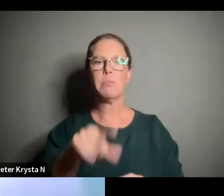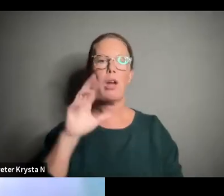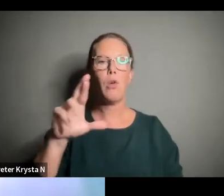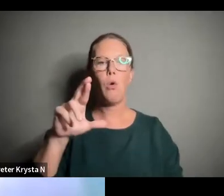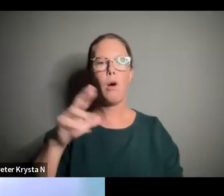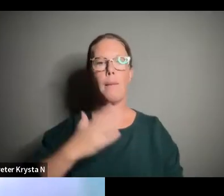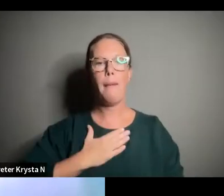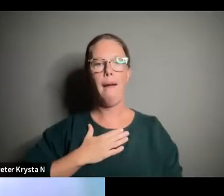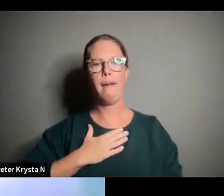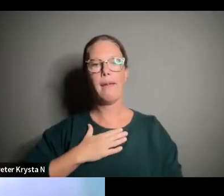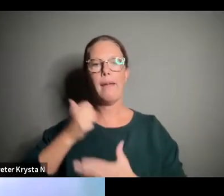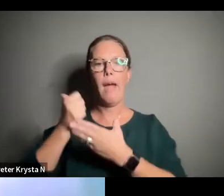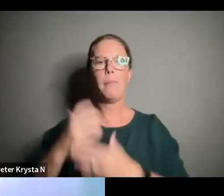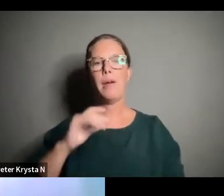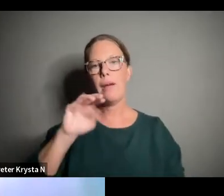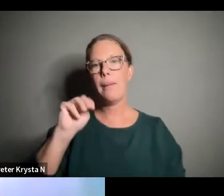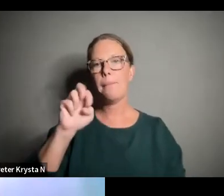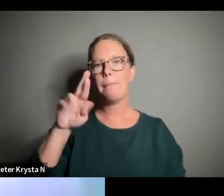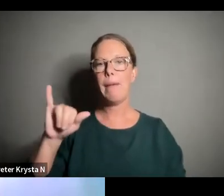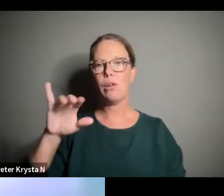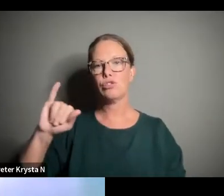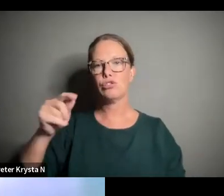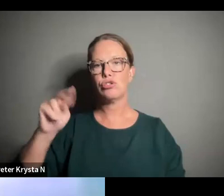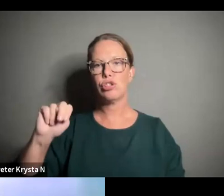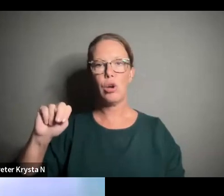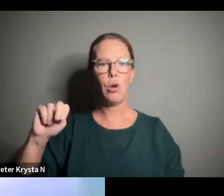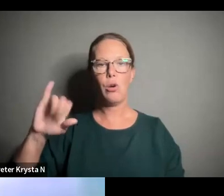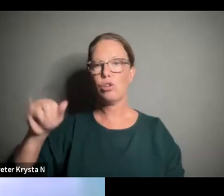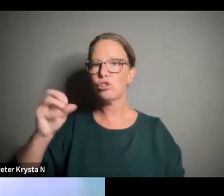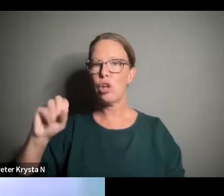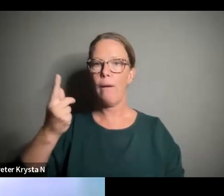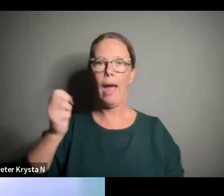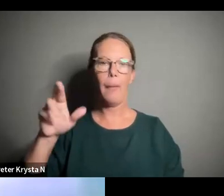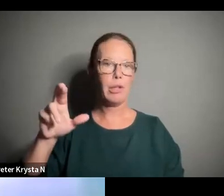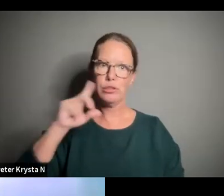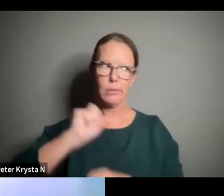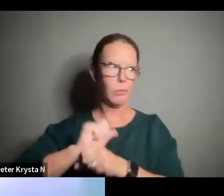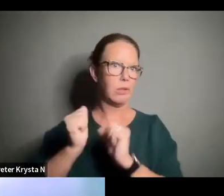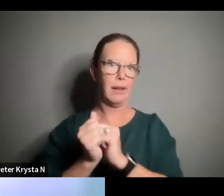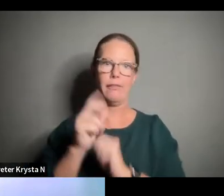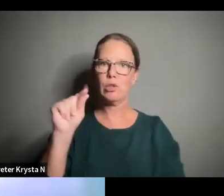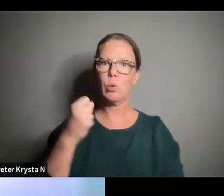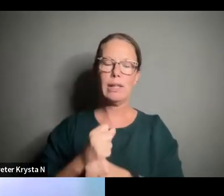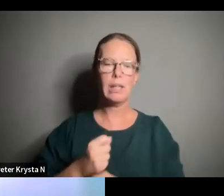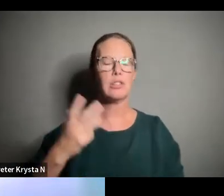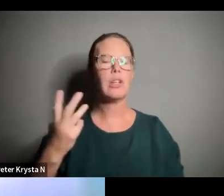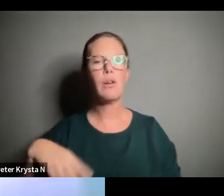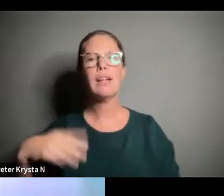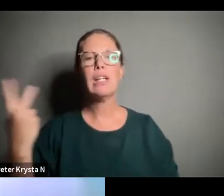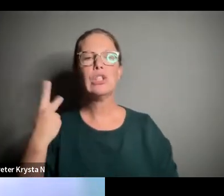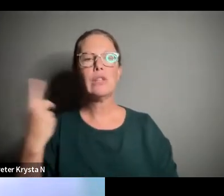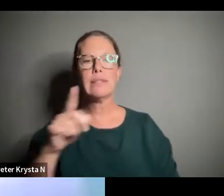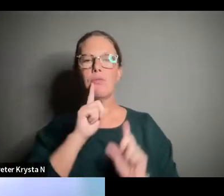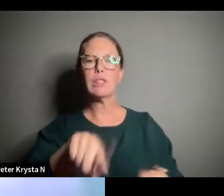key helper, Mary Jo Elmo, which anybody's had diaphragm pacing, she's been working with me for 20 years on this project too, that we work